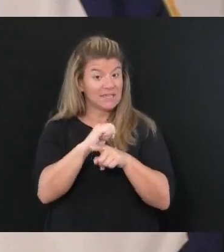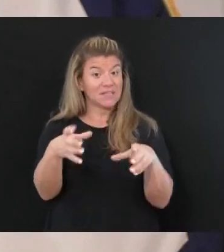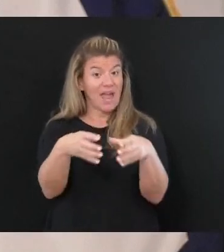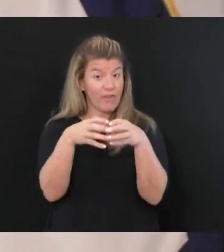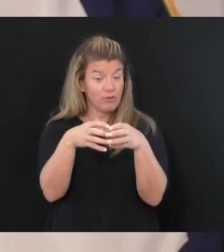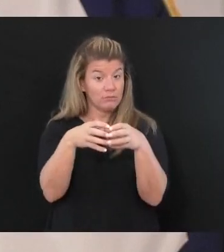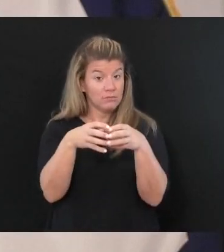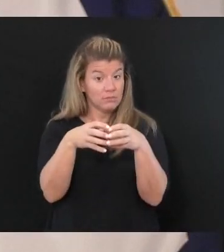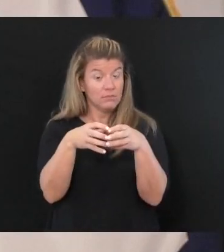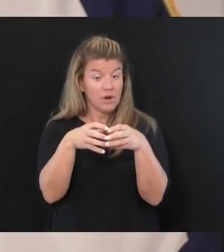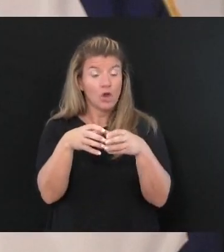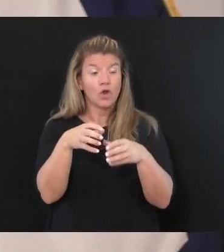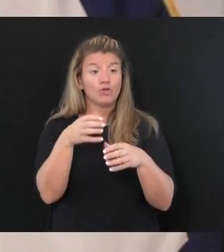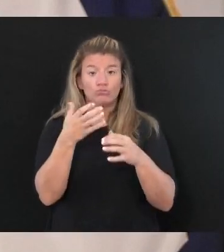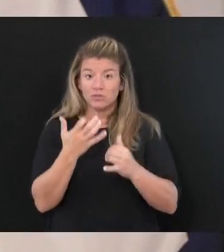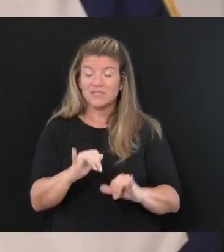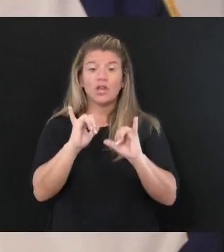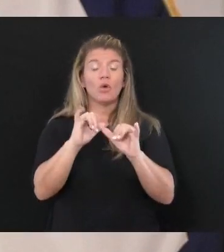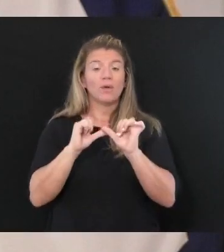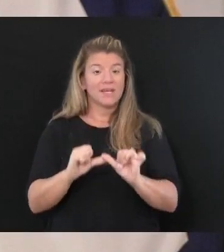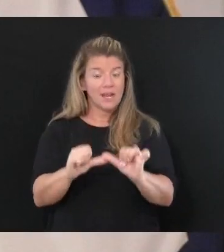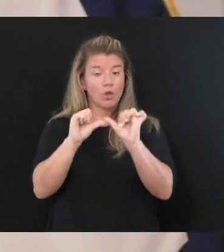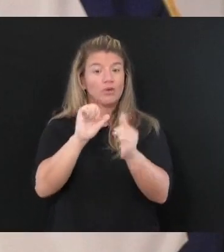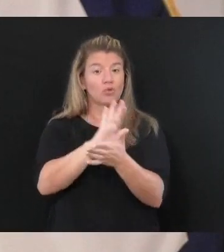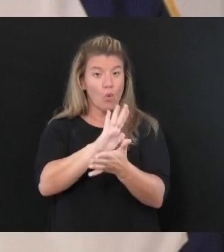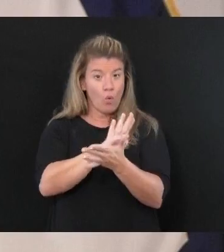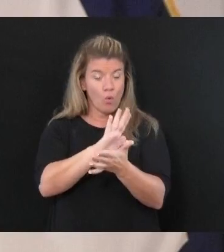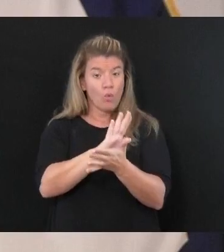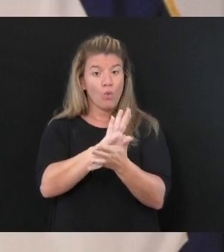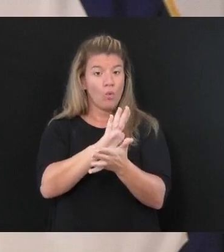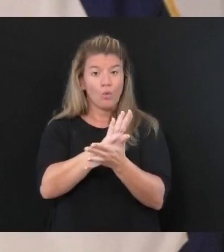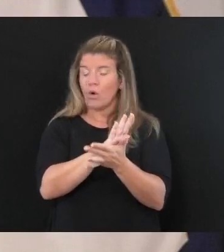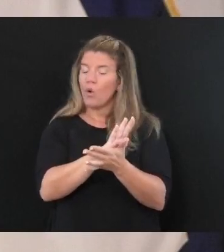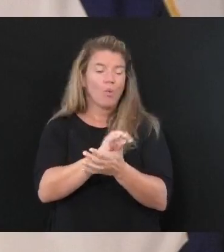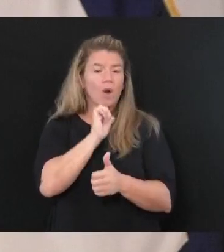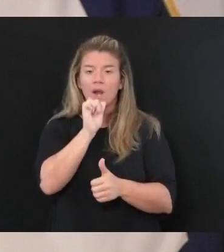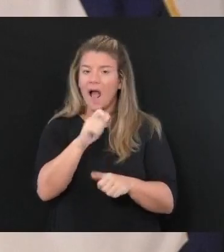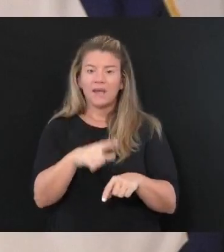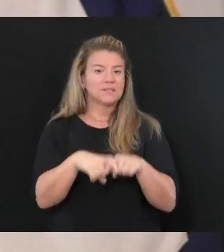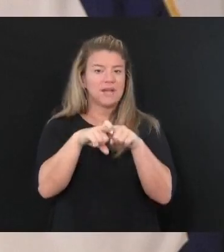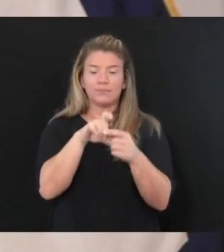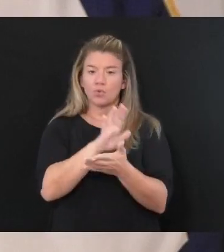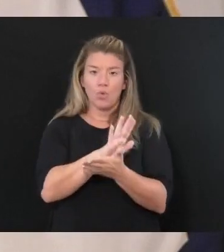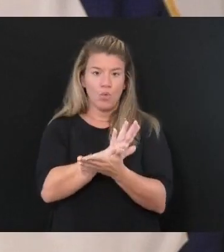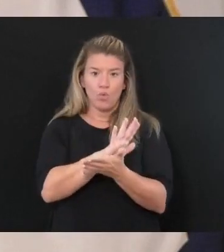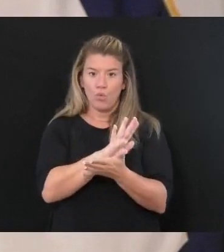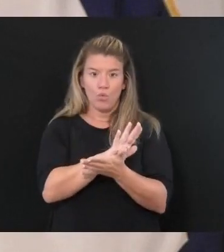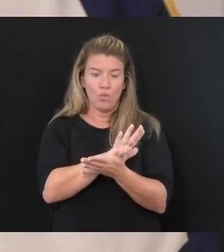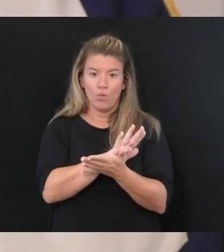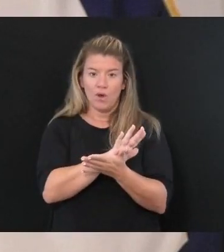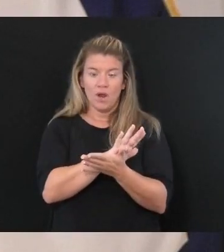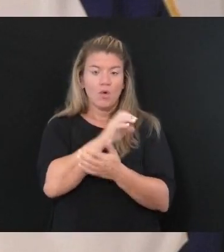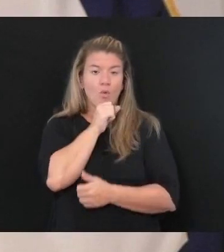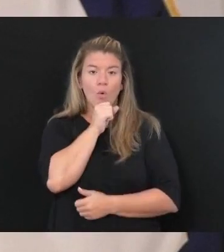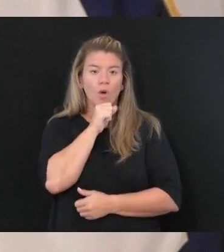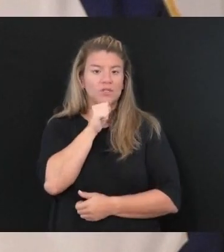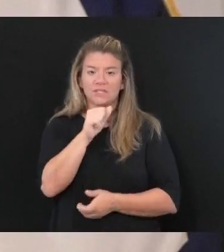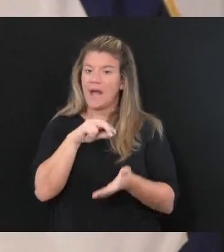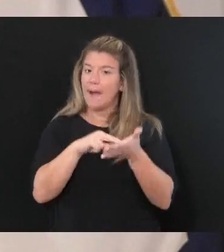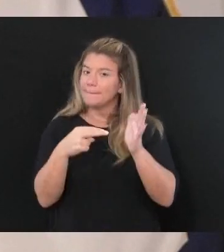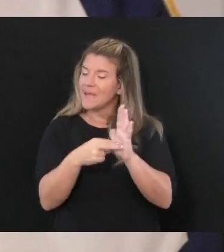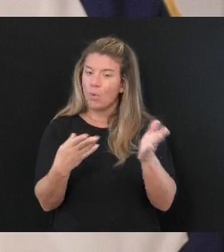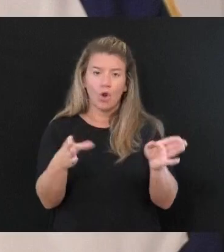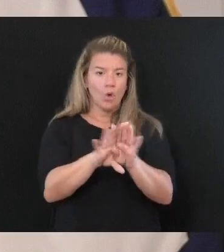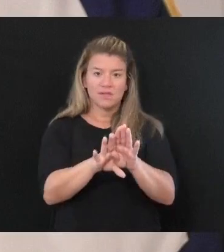still absolutely be, continuing school. We will not stop school and by going into the orange category